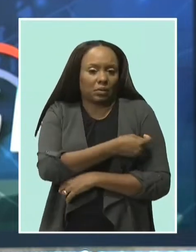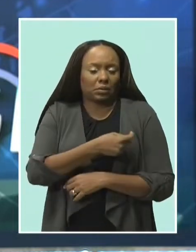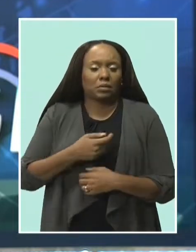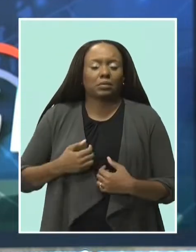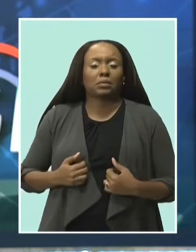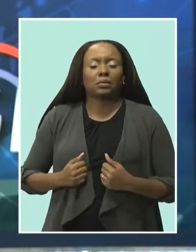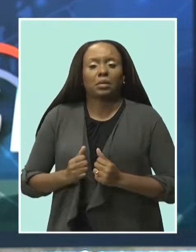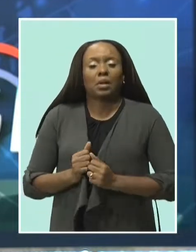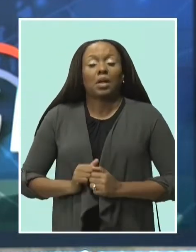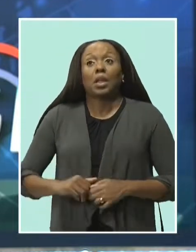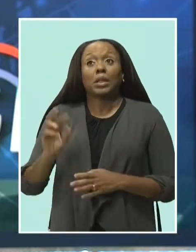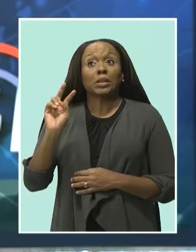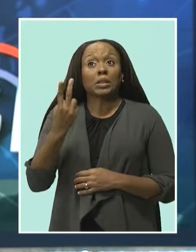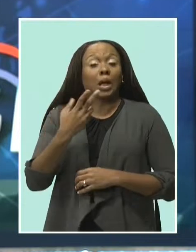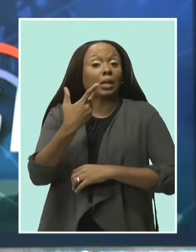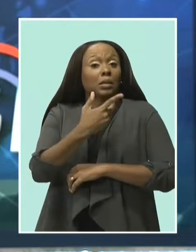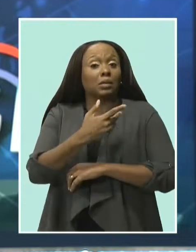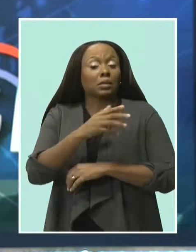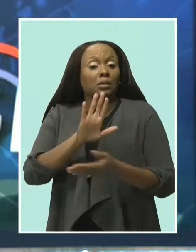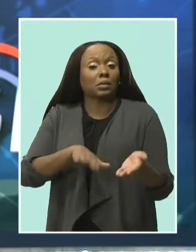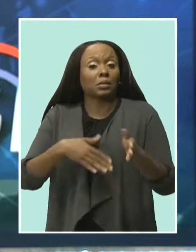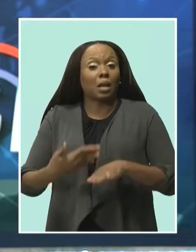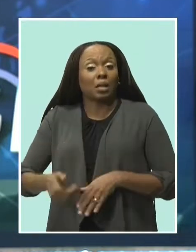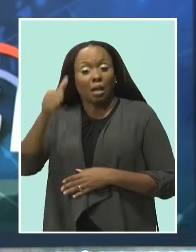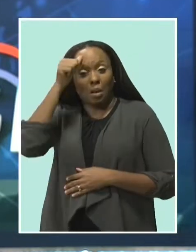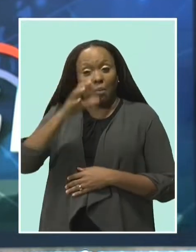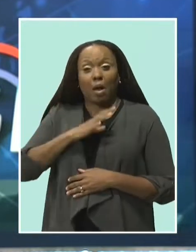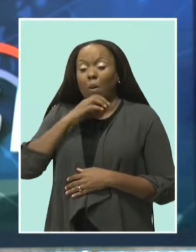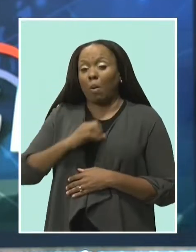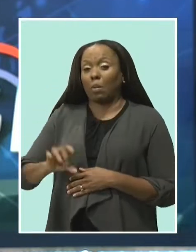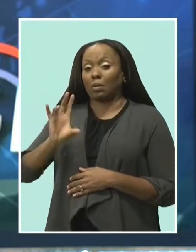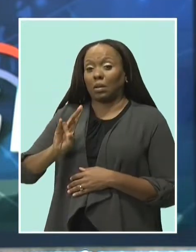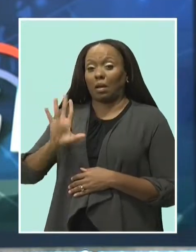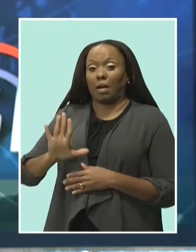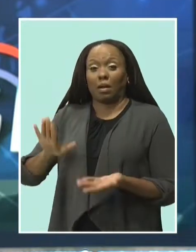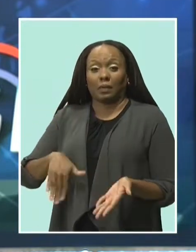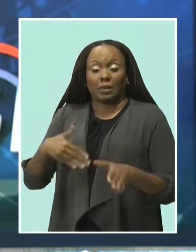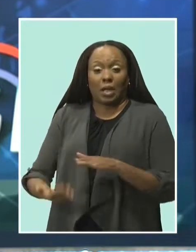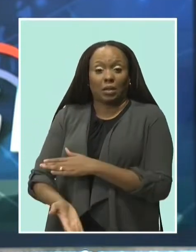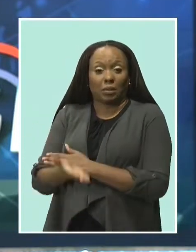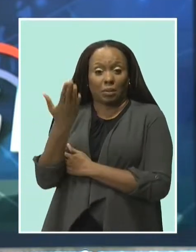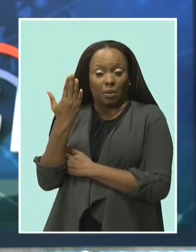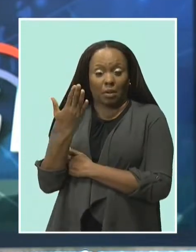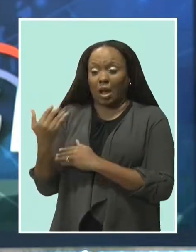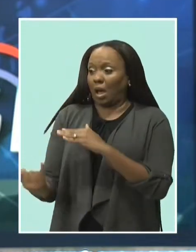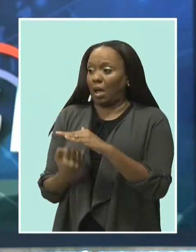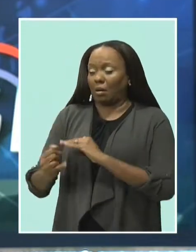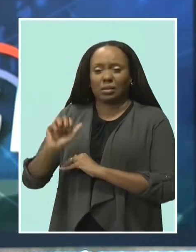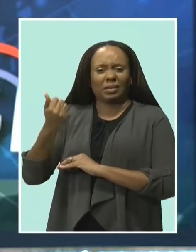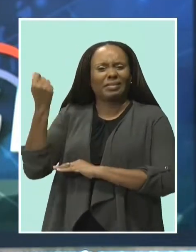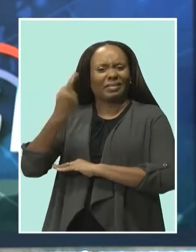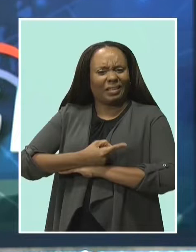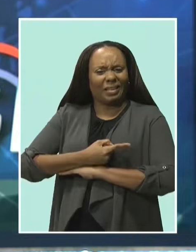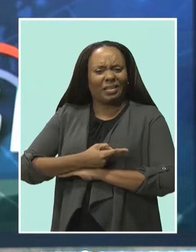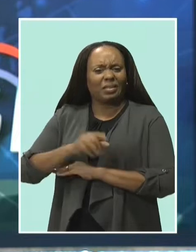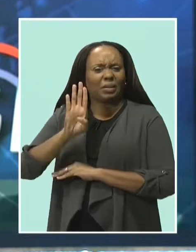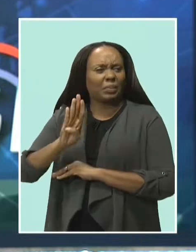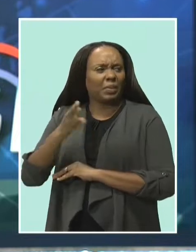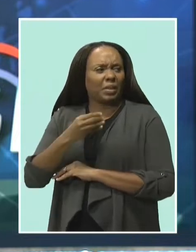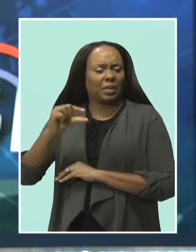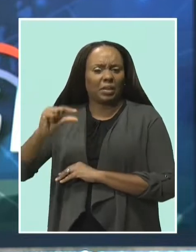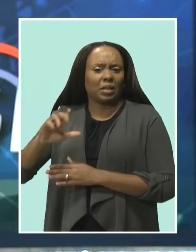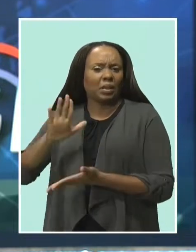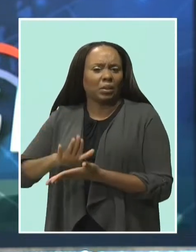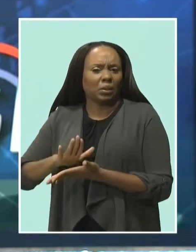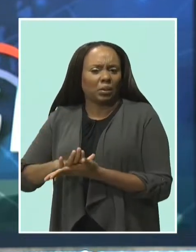The second death was that of a 75-year-old man who lost his battle with the virus this morning. He was in isolation for 10 days at the Blackman and Gollop